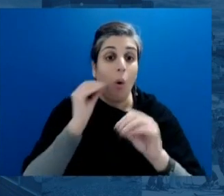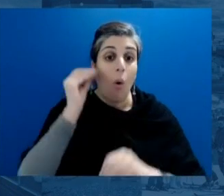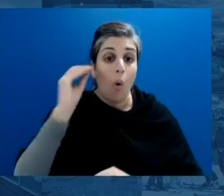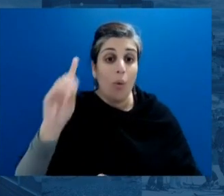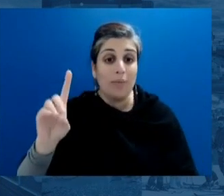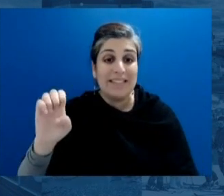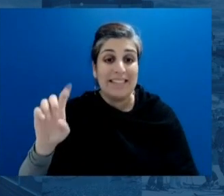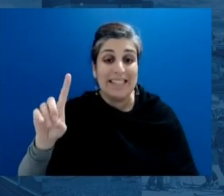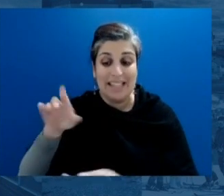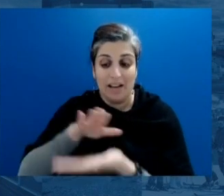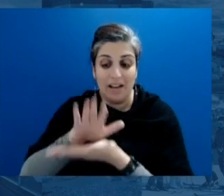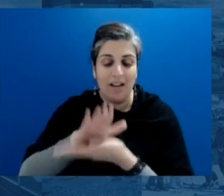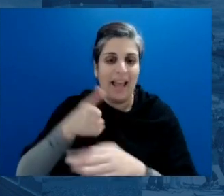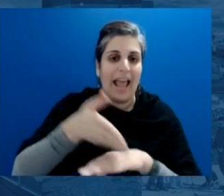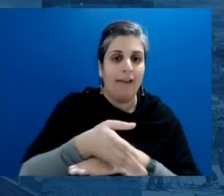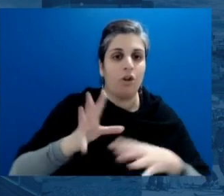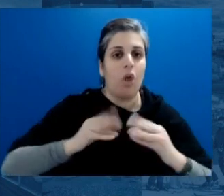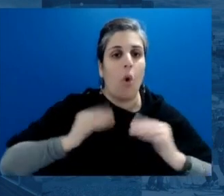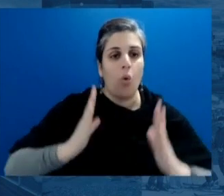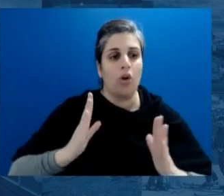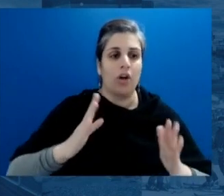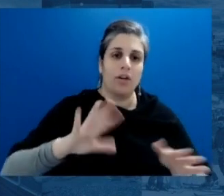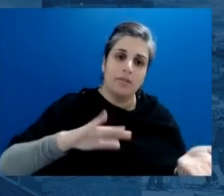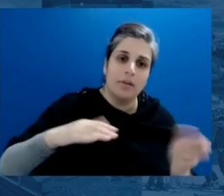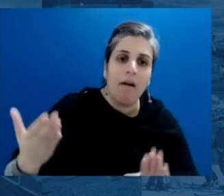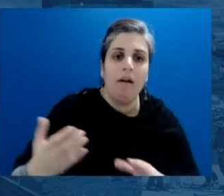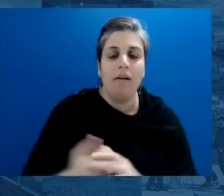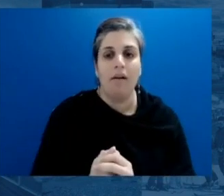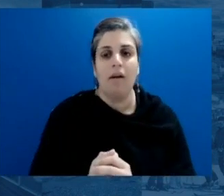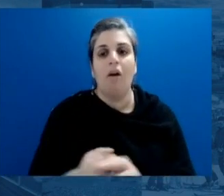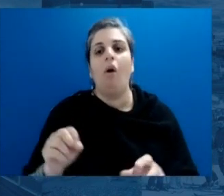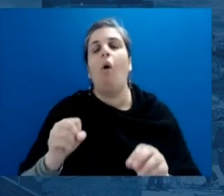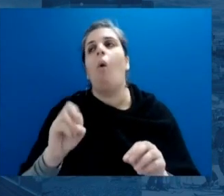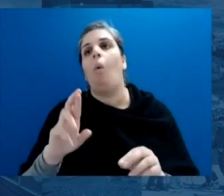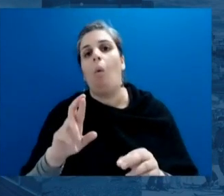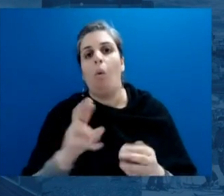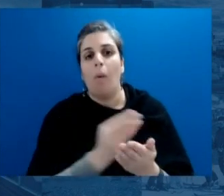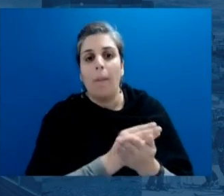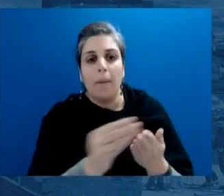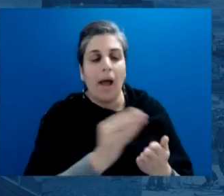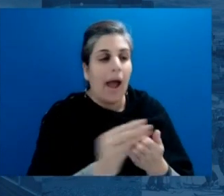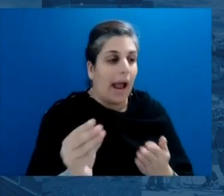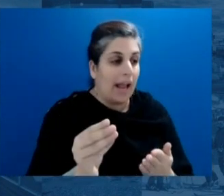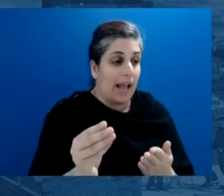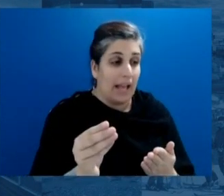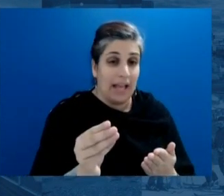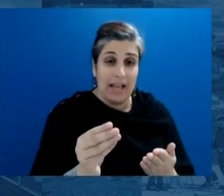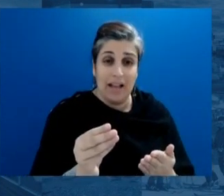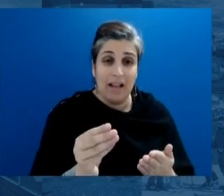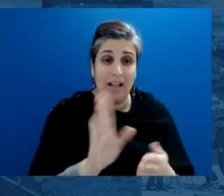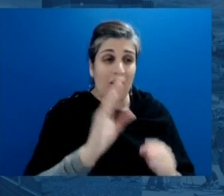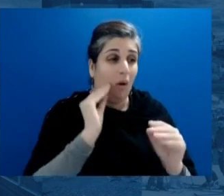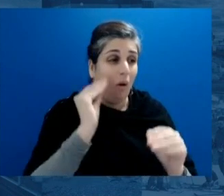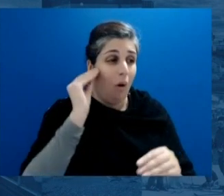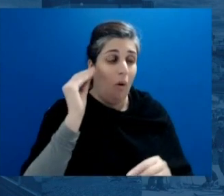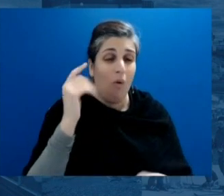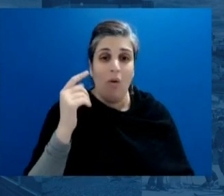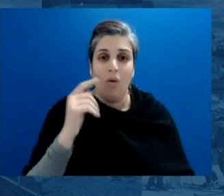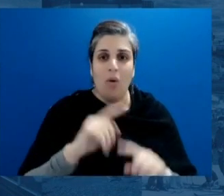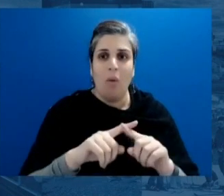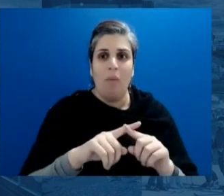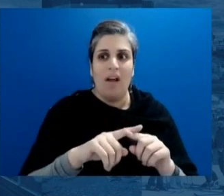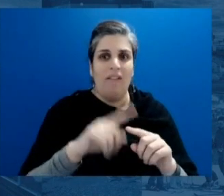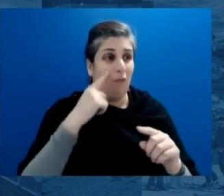owner dies, or buying out one's heirs for pennies on the dollars. And this is happening all over